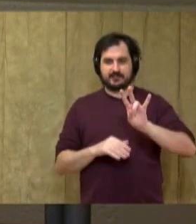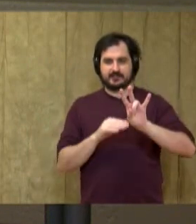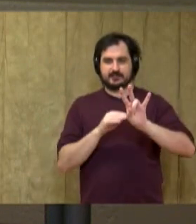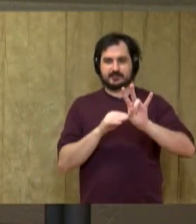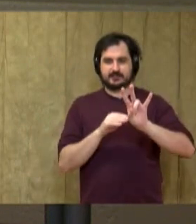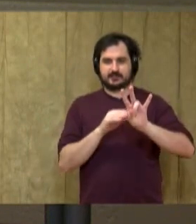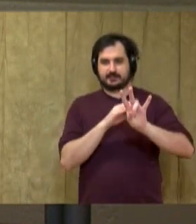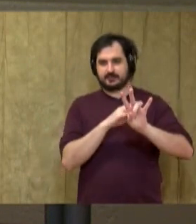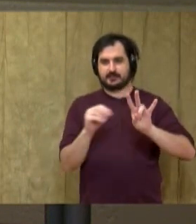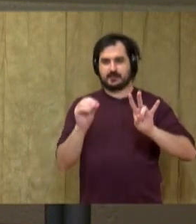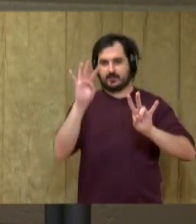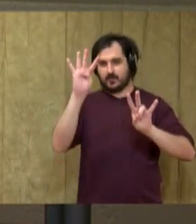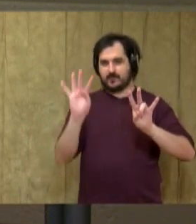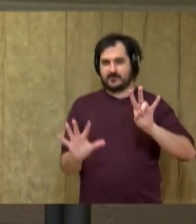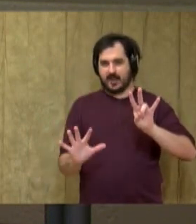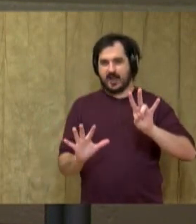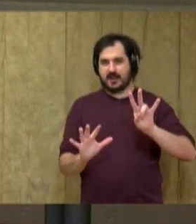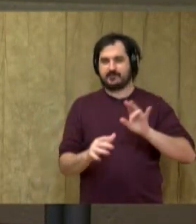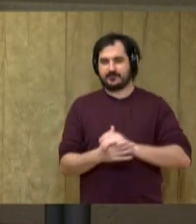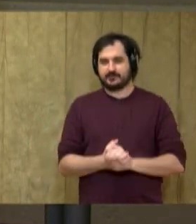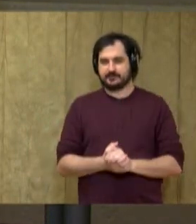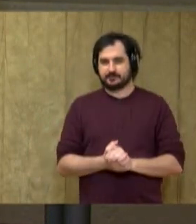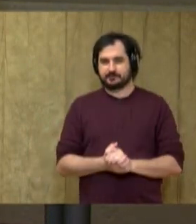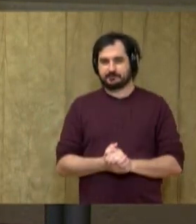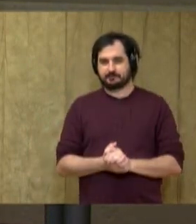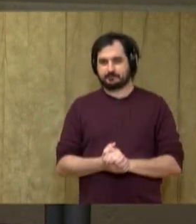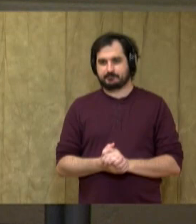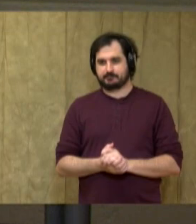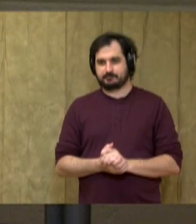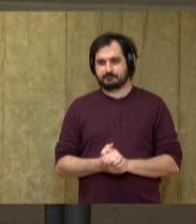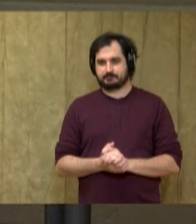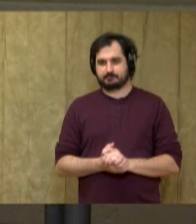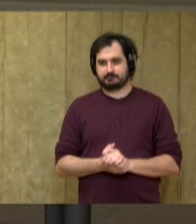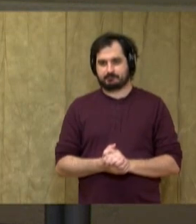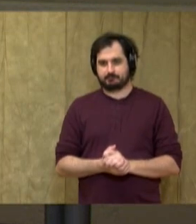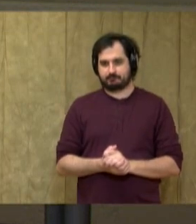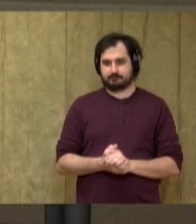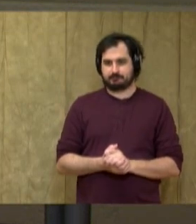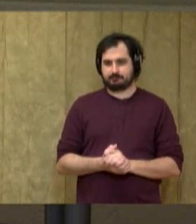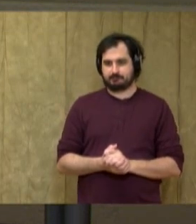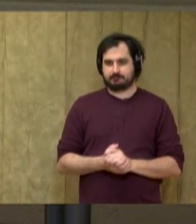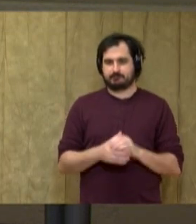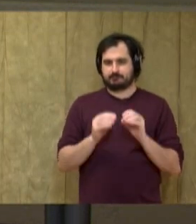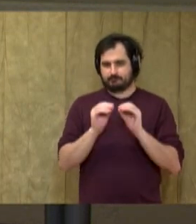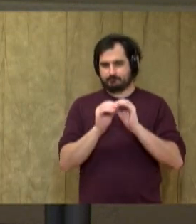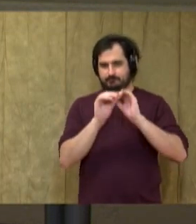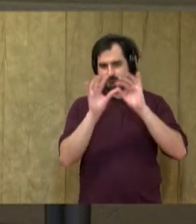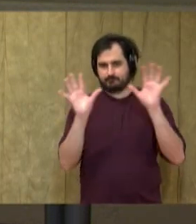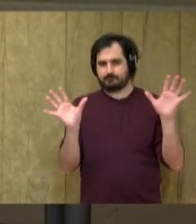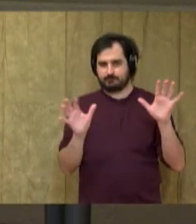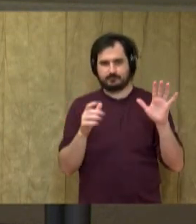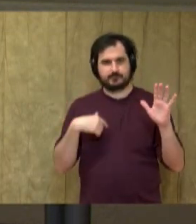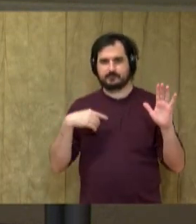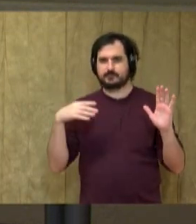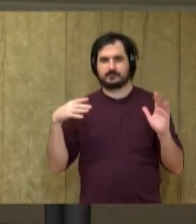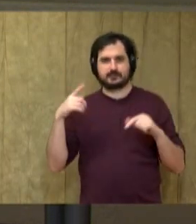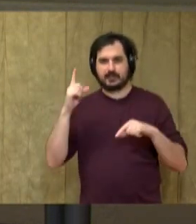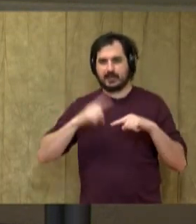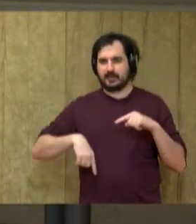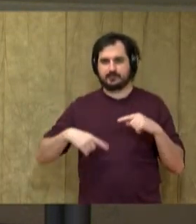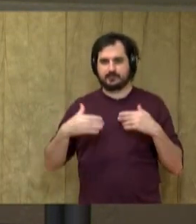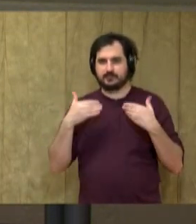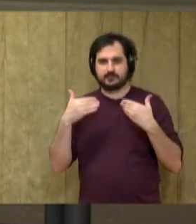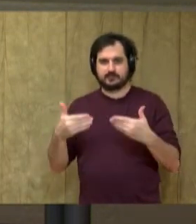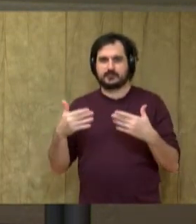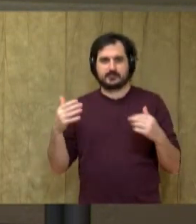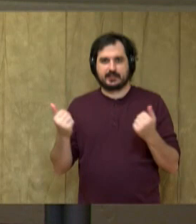them. So we have 3/7 plus 4/5. So obviously we can't do anything yet because we haven't